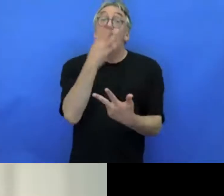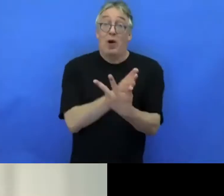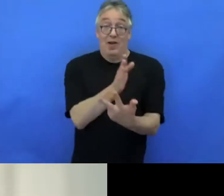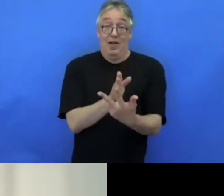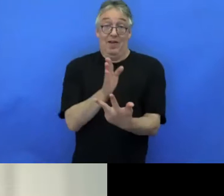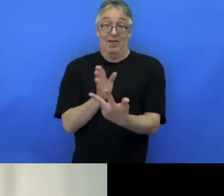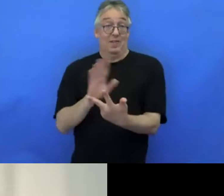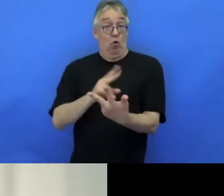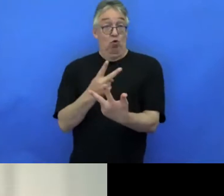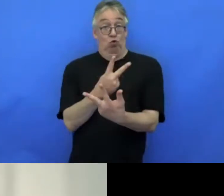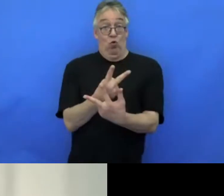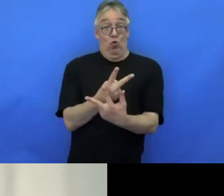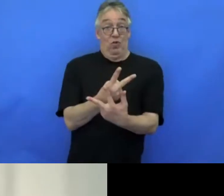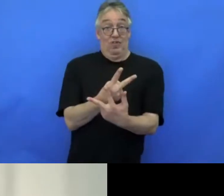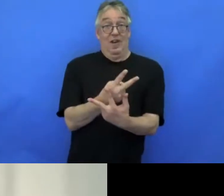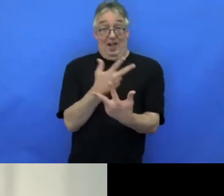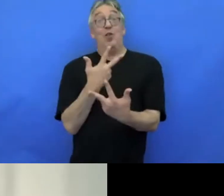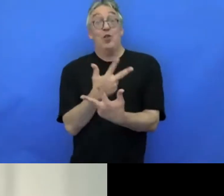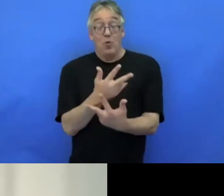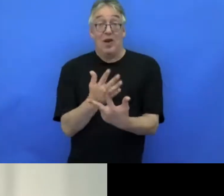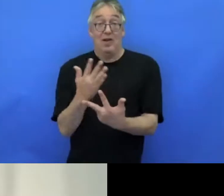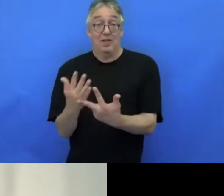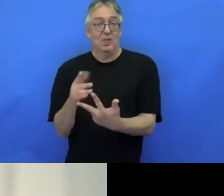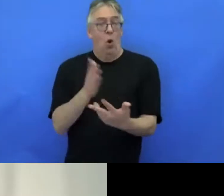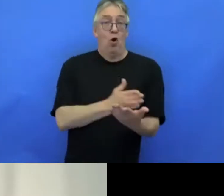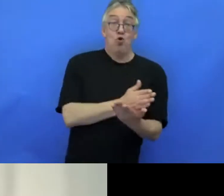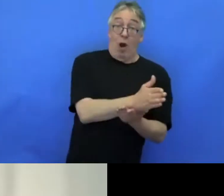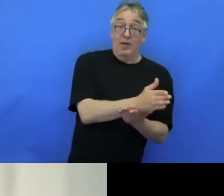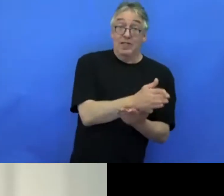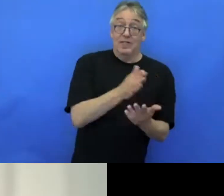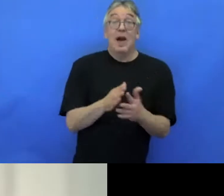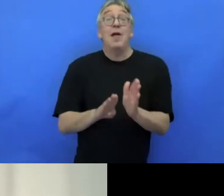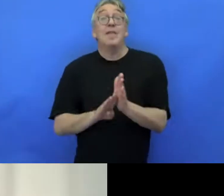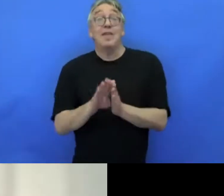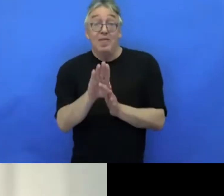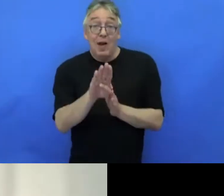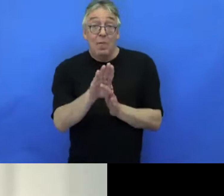the interface between rights development and security.